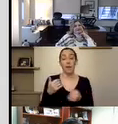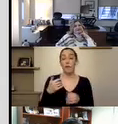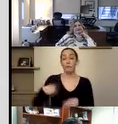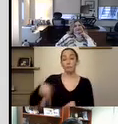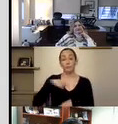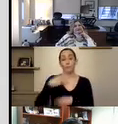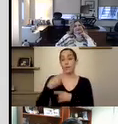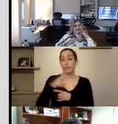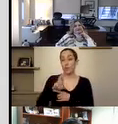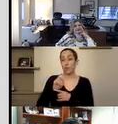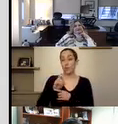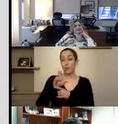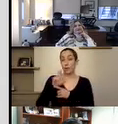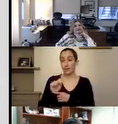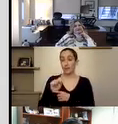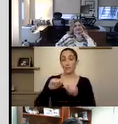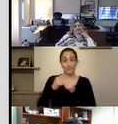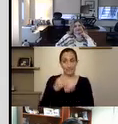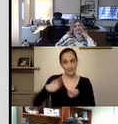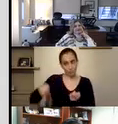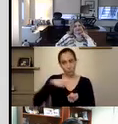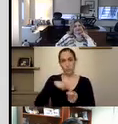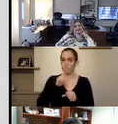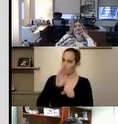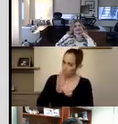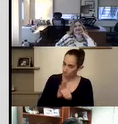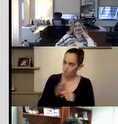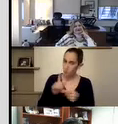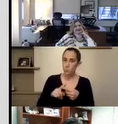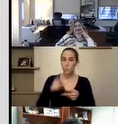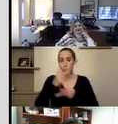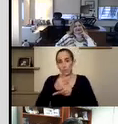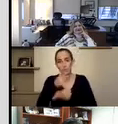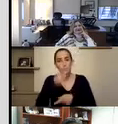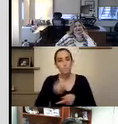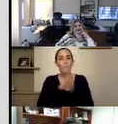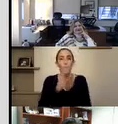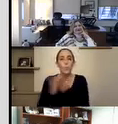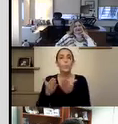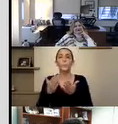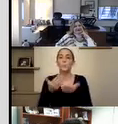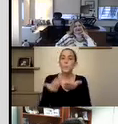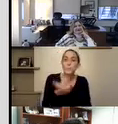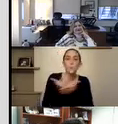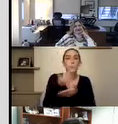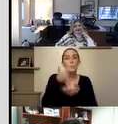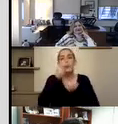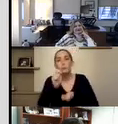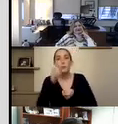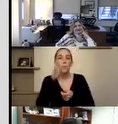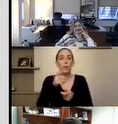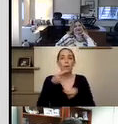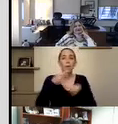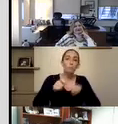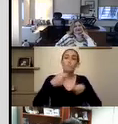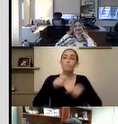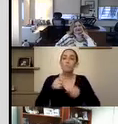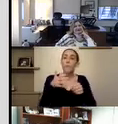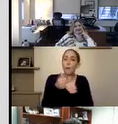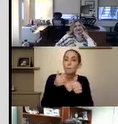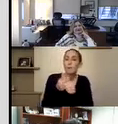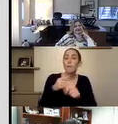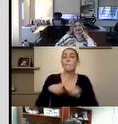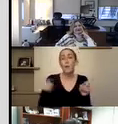have solemnly vowed to keep these folders new and interesting with frequent updates, but we do need you to